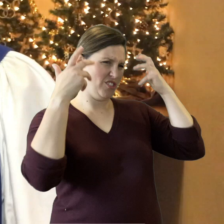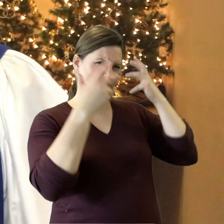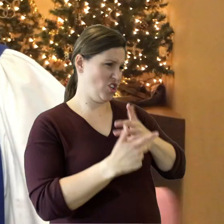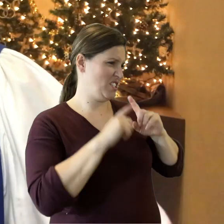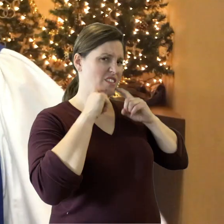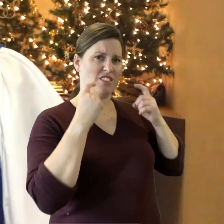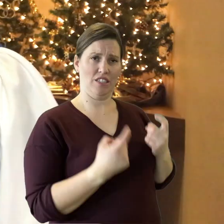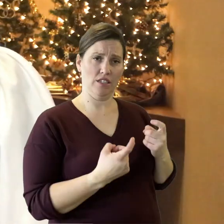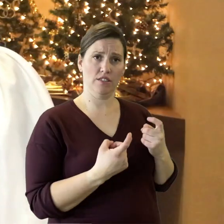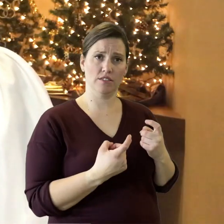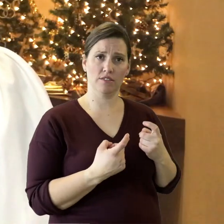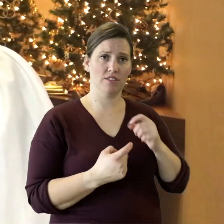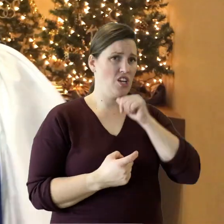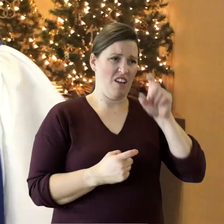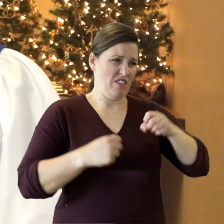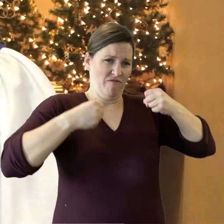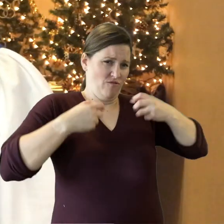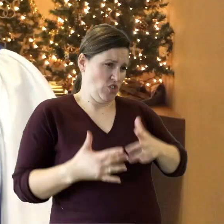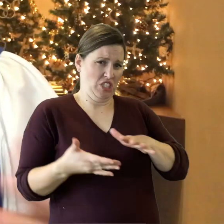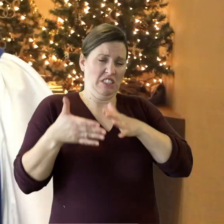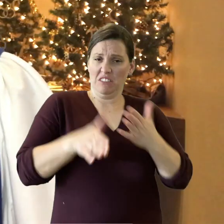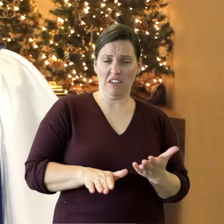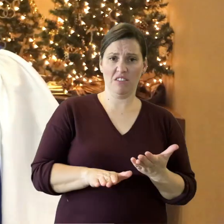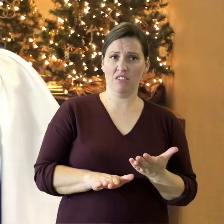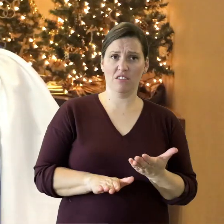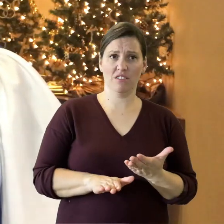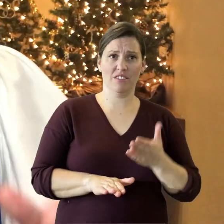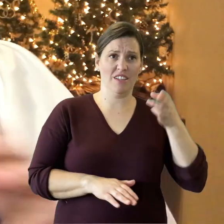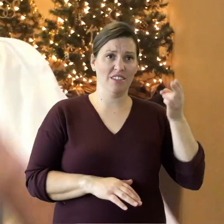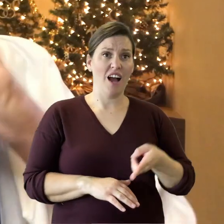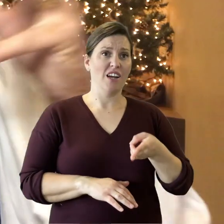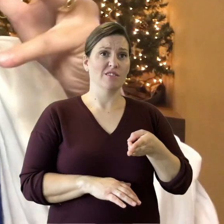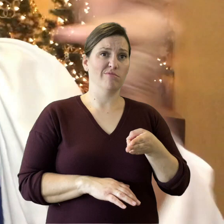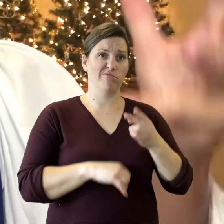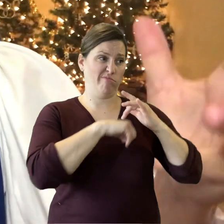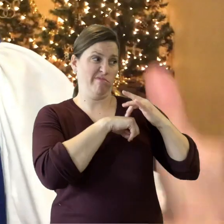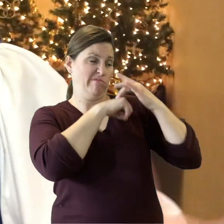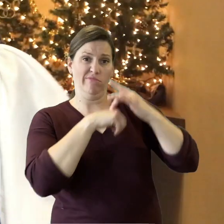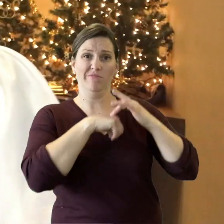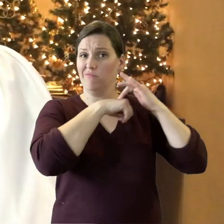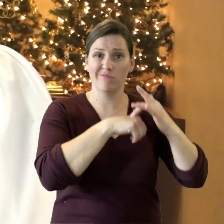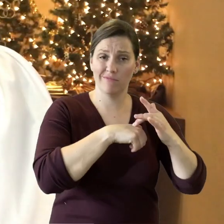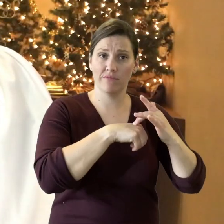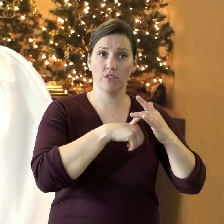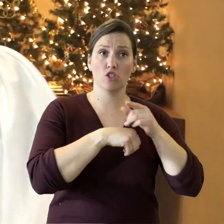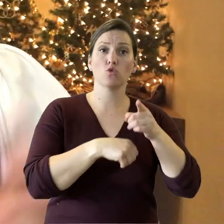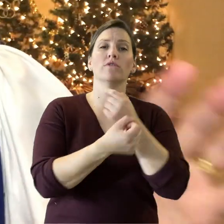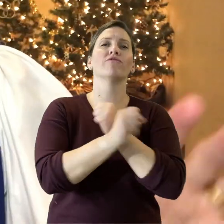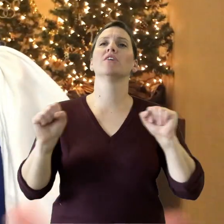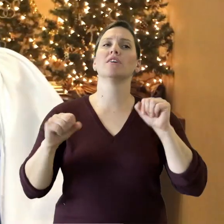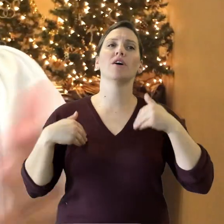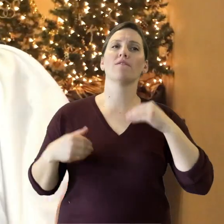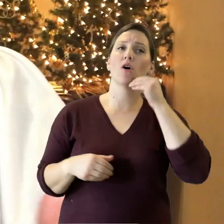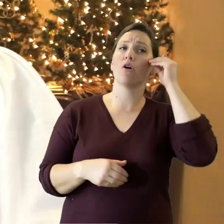in the darkness of sin. You don't have to fear death and dying. Hell is not looming over you. You've been